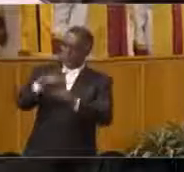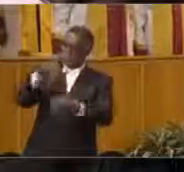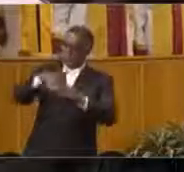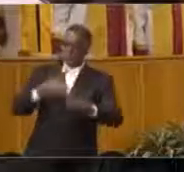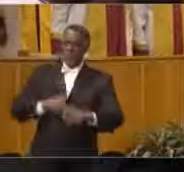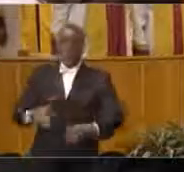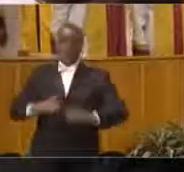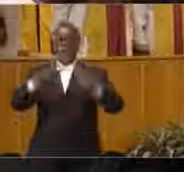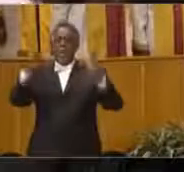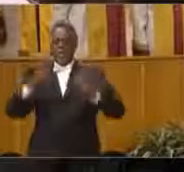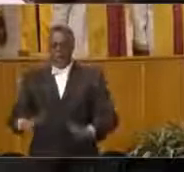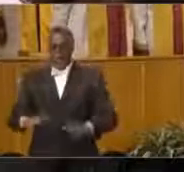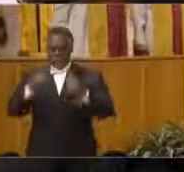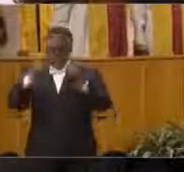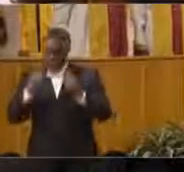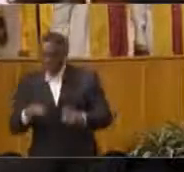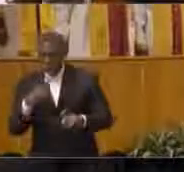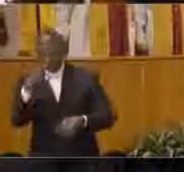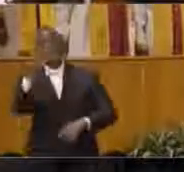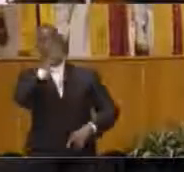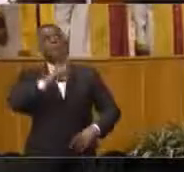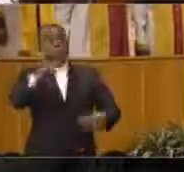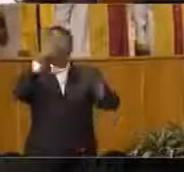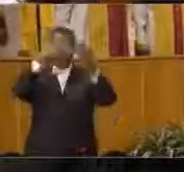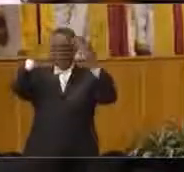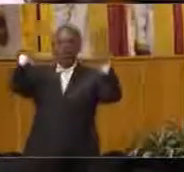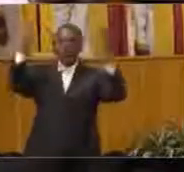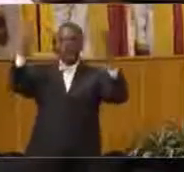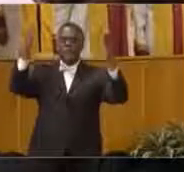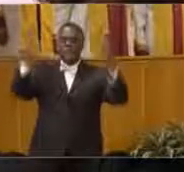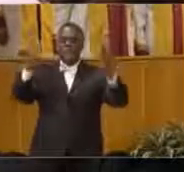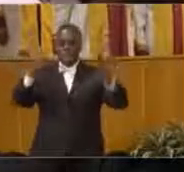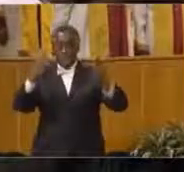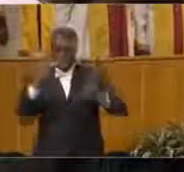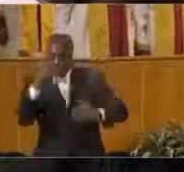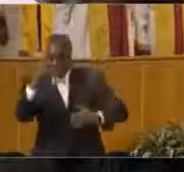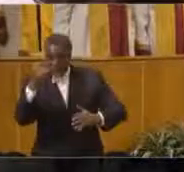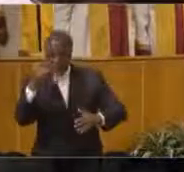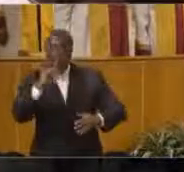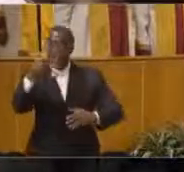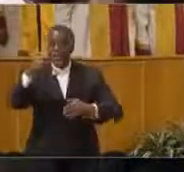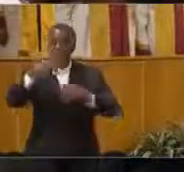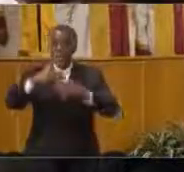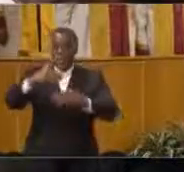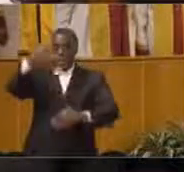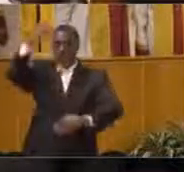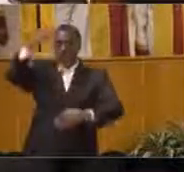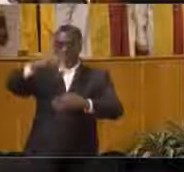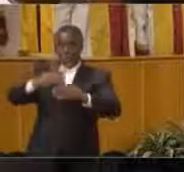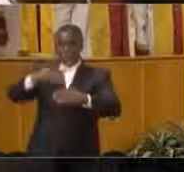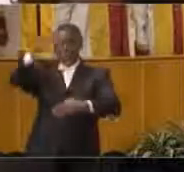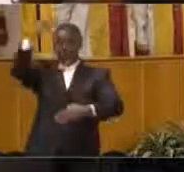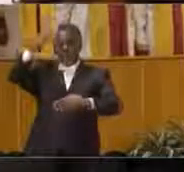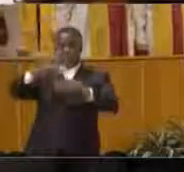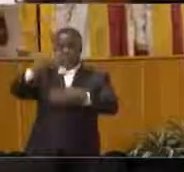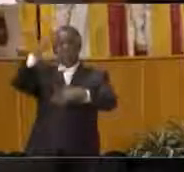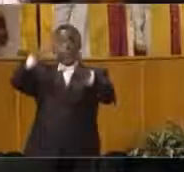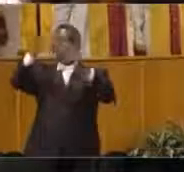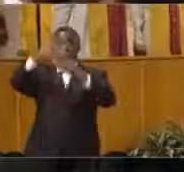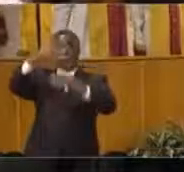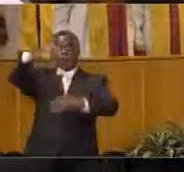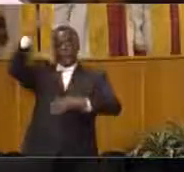house, and try me now in this, says the Lord of hosts. See if I will not open up for you the windows of